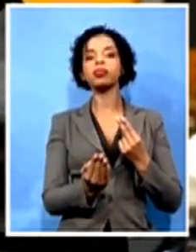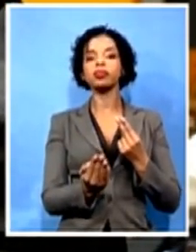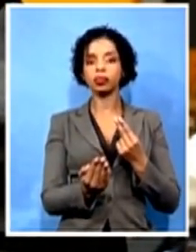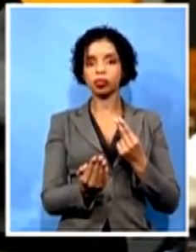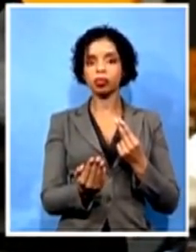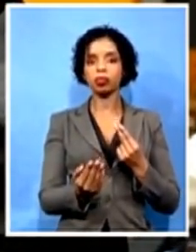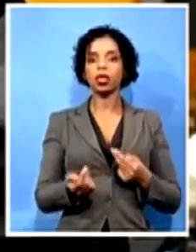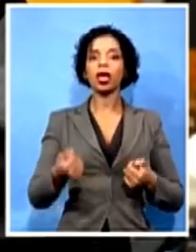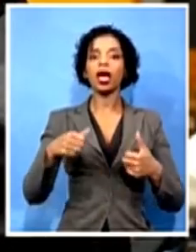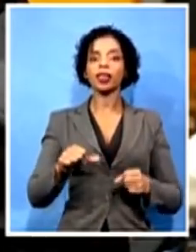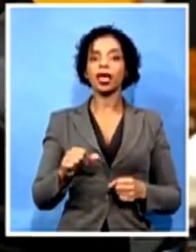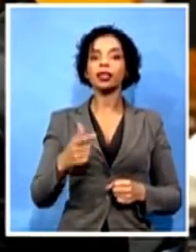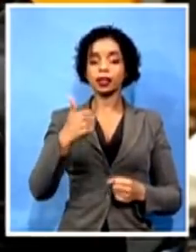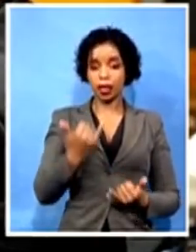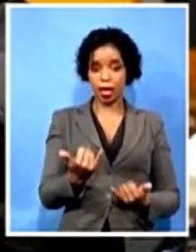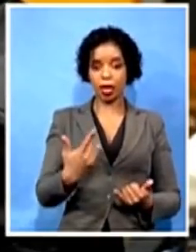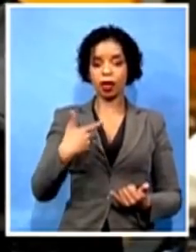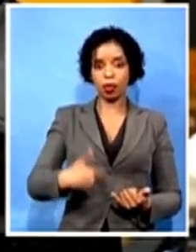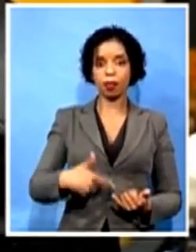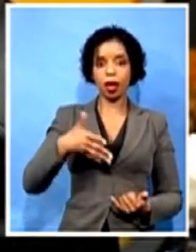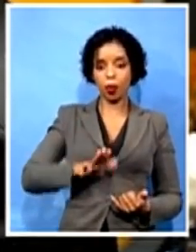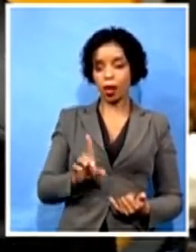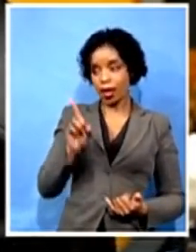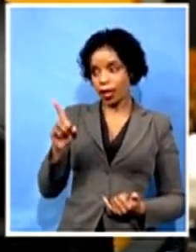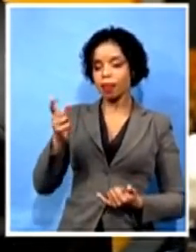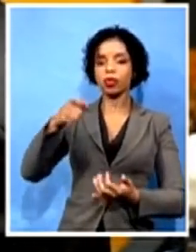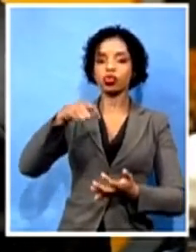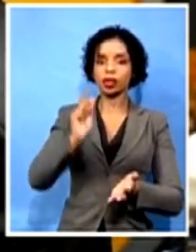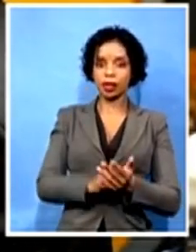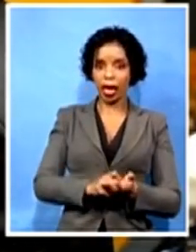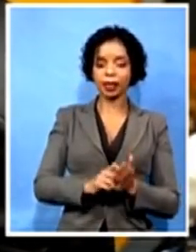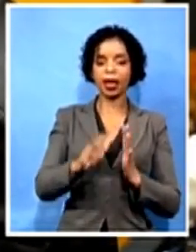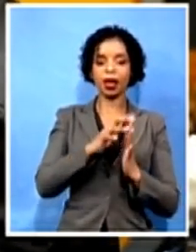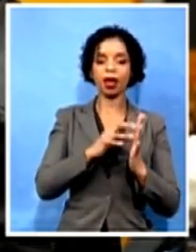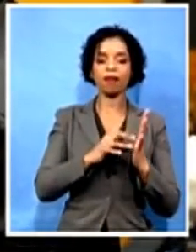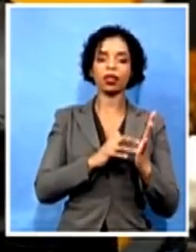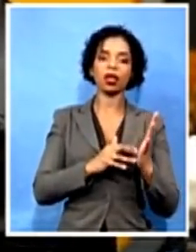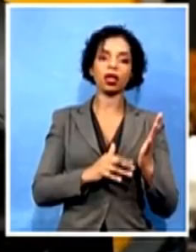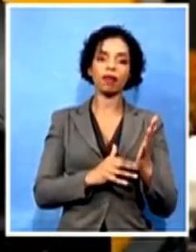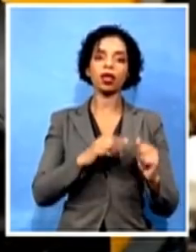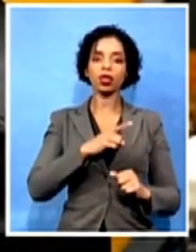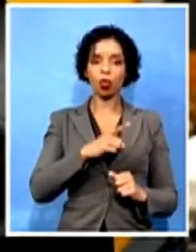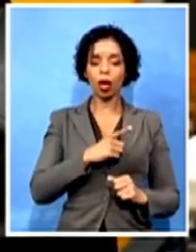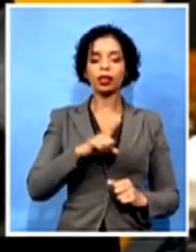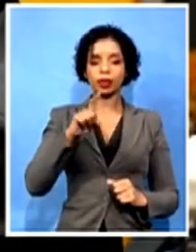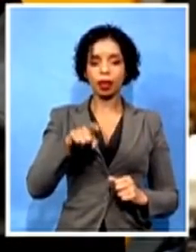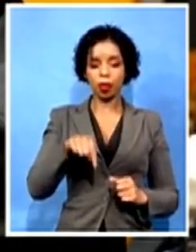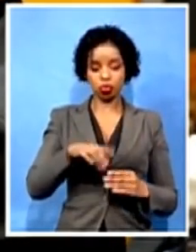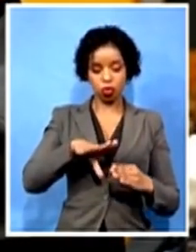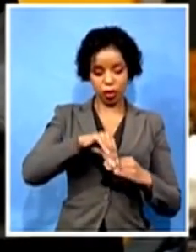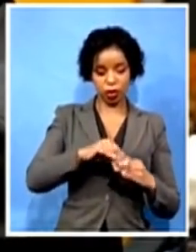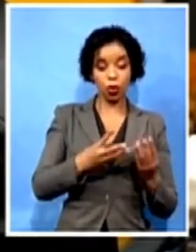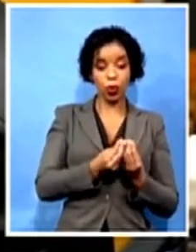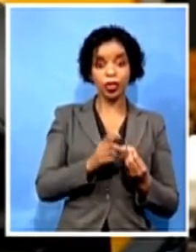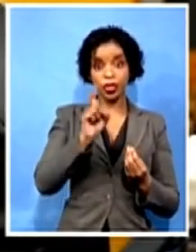and affidavitted because it came through, it's supposed to have been attached. I'll just read it into the record and then I can then attend to